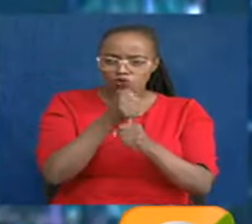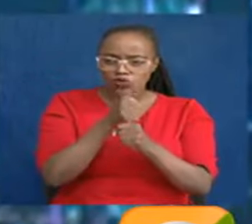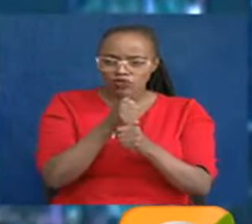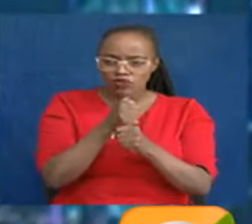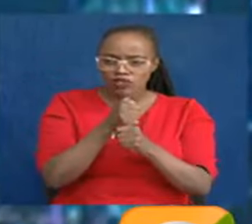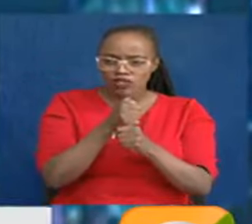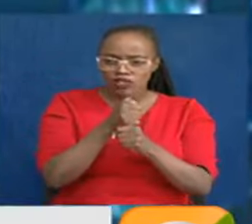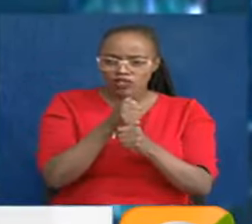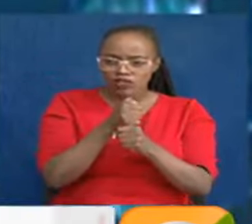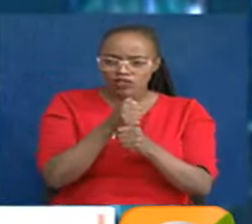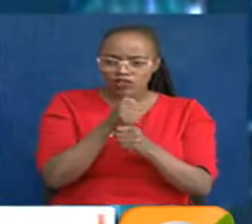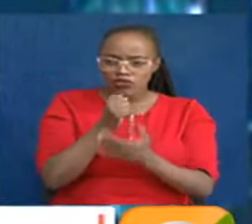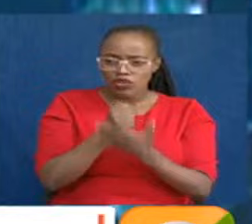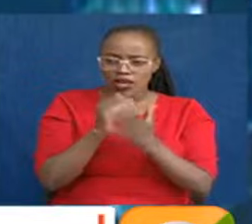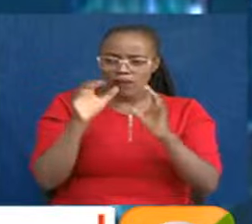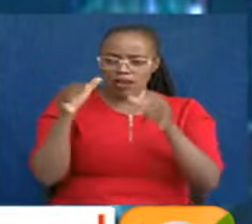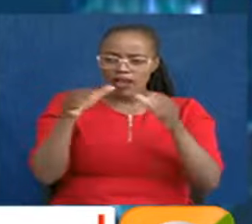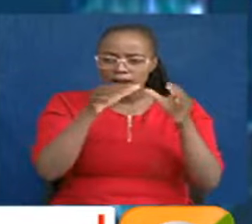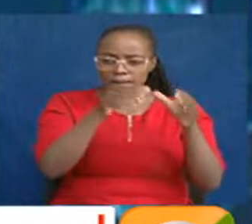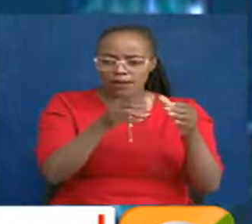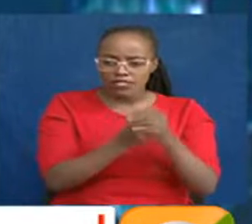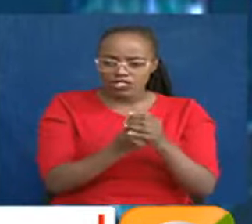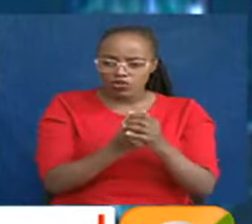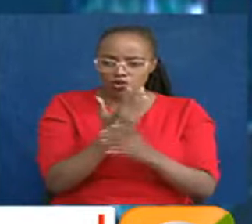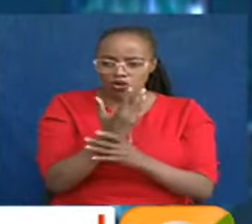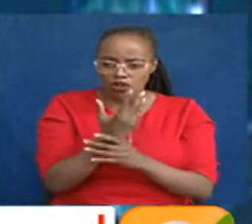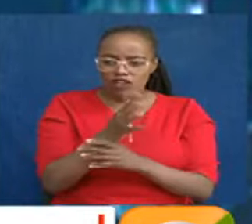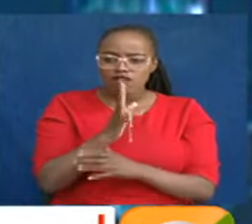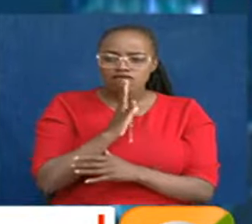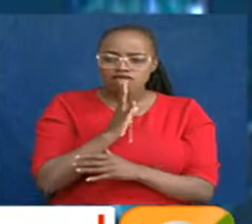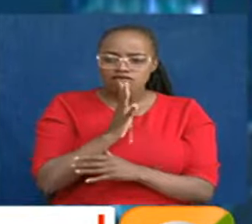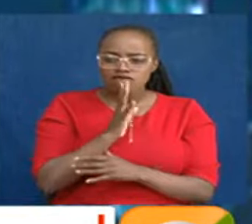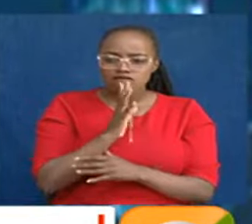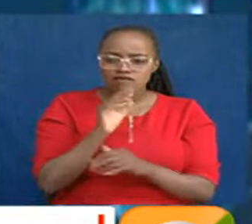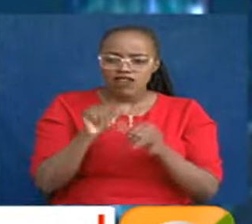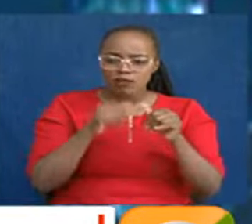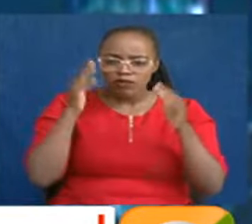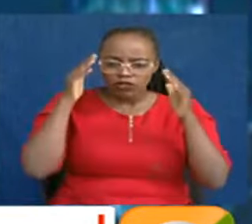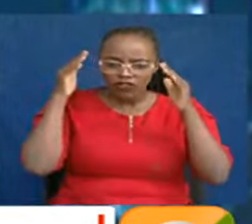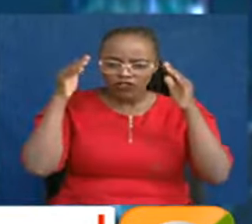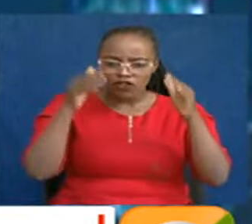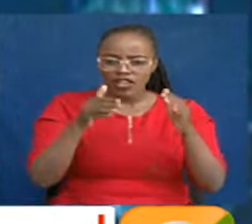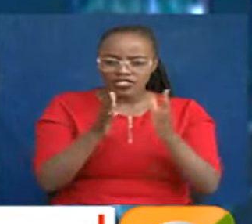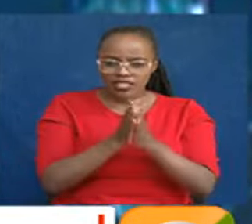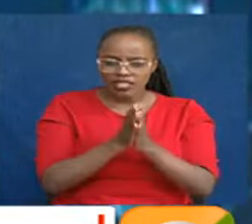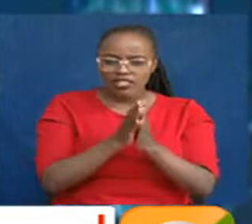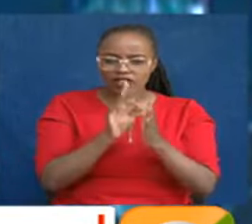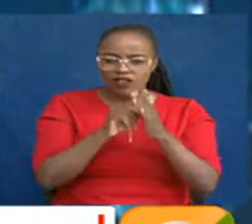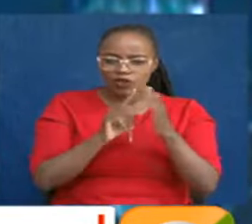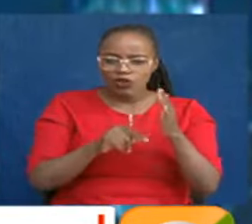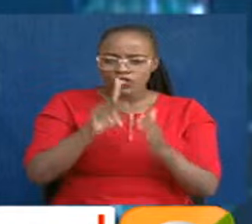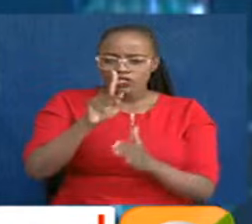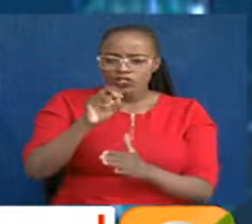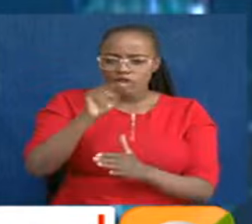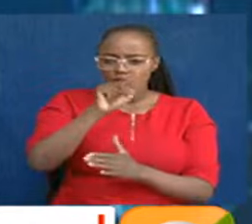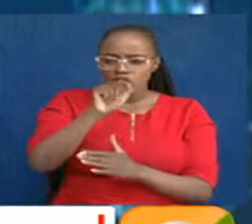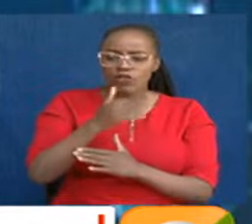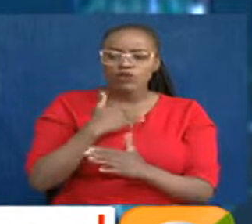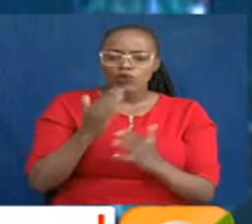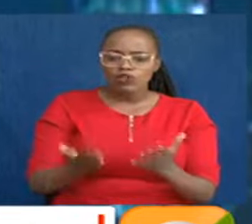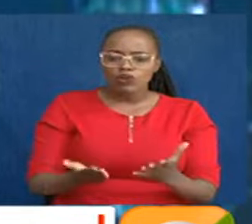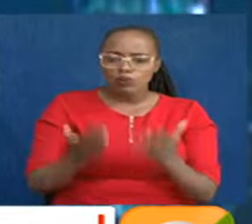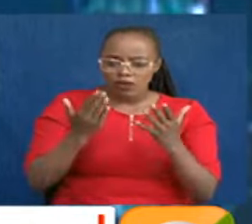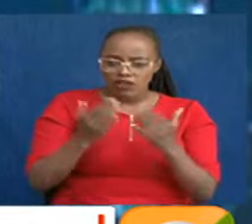want to have our companies to go global. Talking about the focus sector, we have various focus sectors that we want to promote because